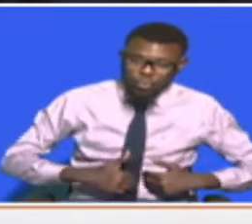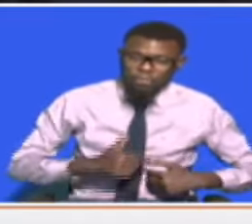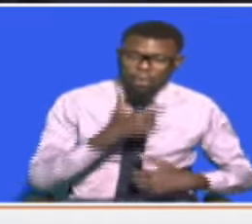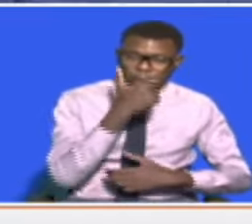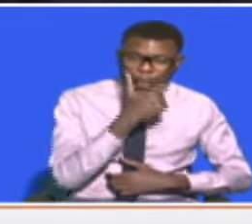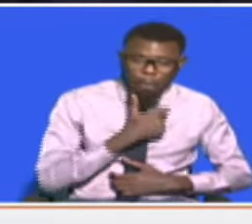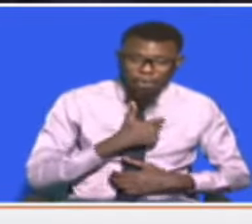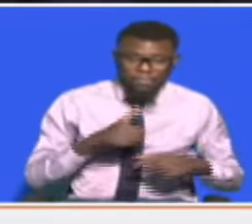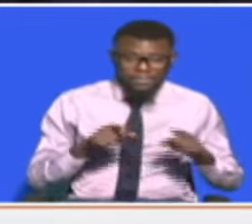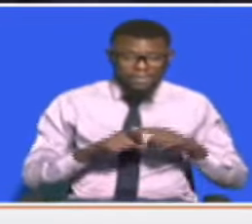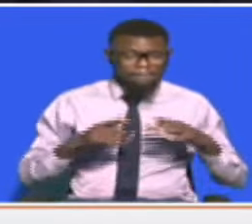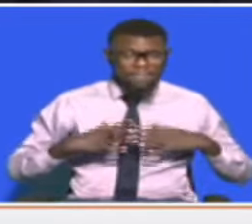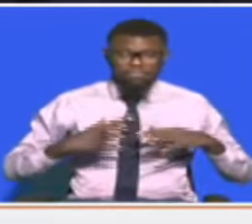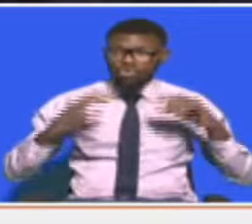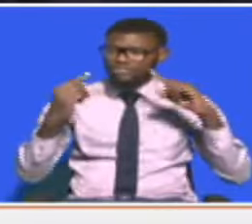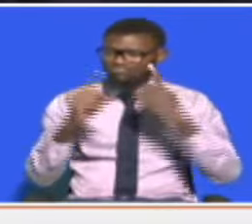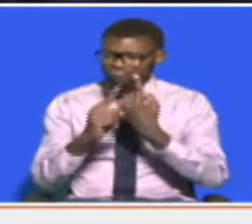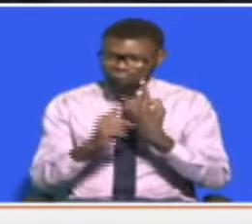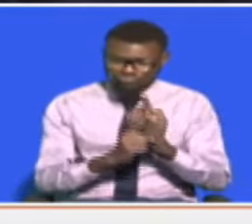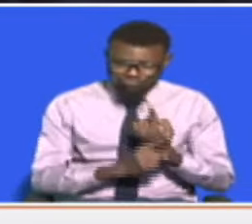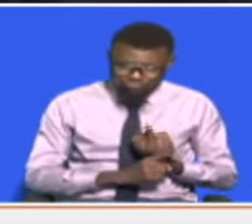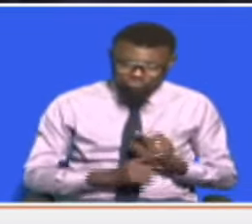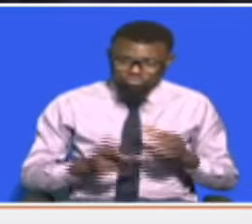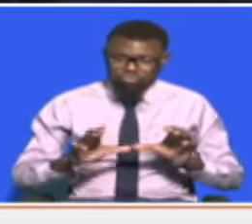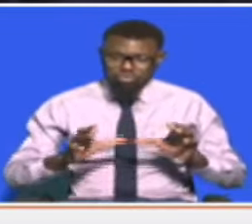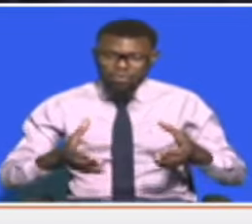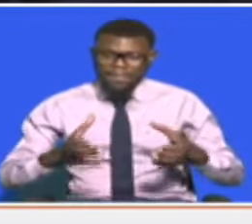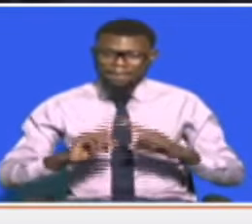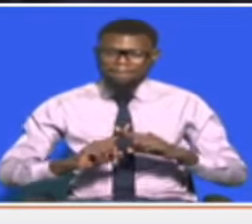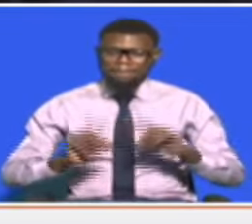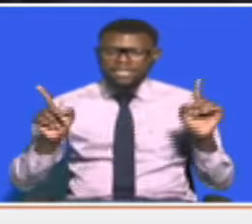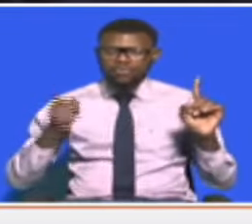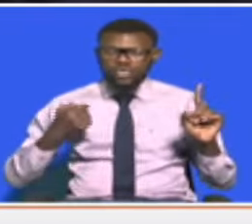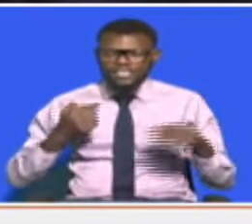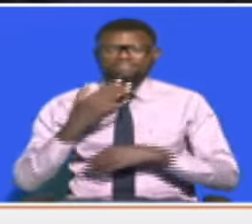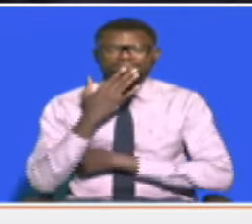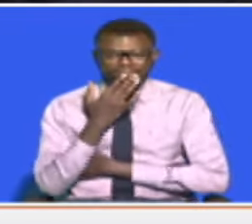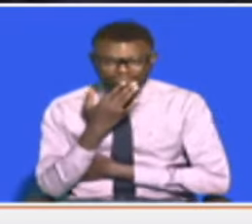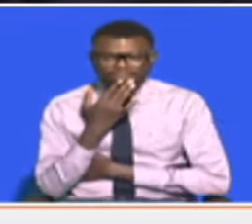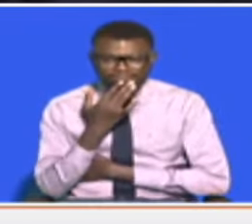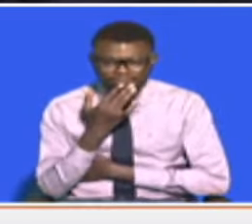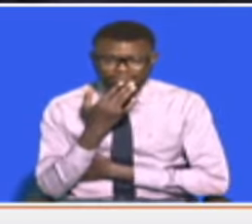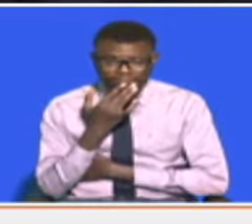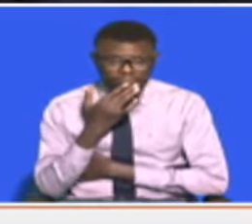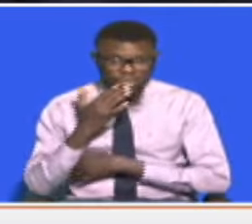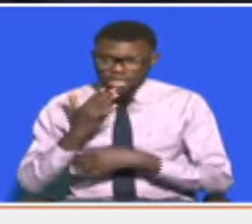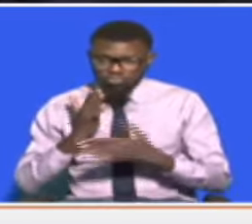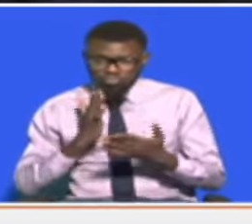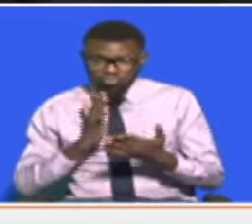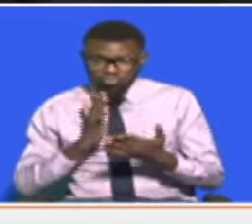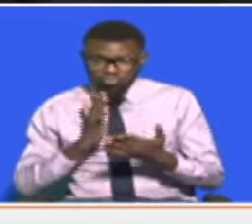na watu wa kila walk of life, lakini tukaona kwamba matarajio yao hayakuchukuliwa maanani,